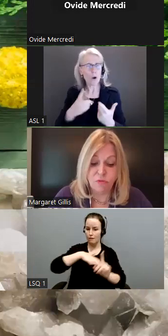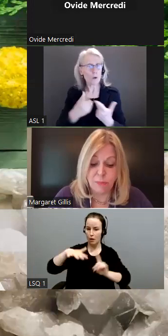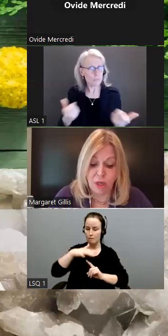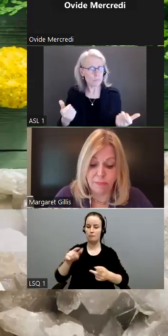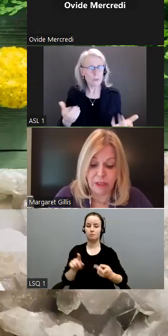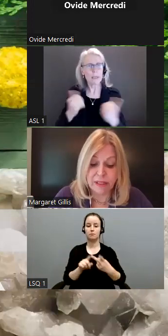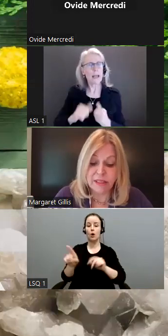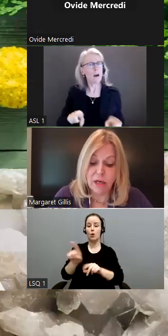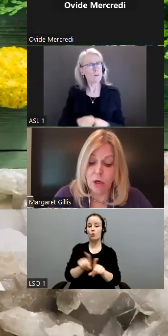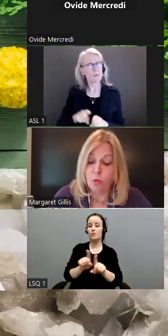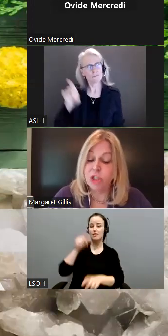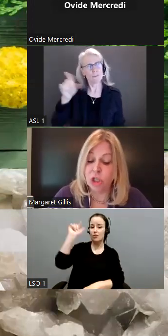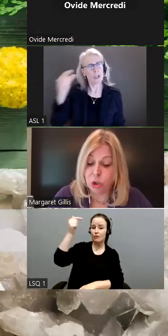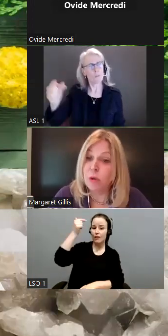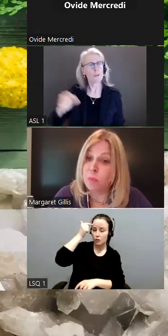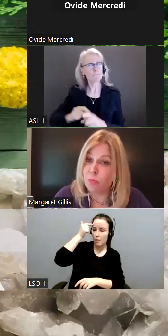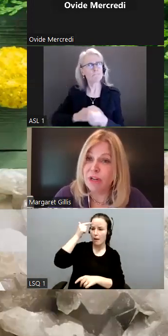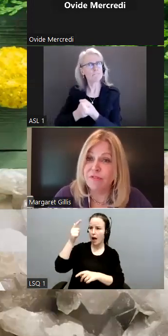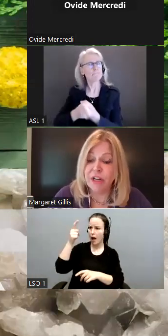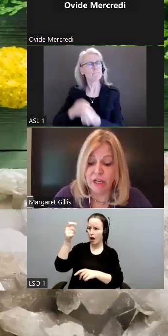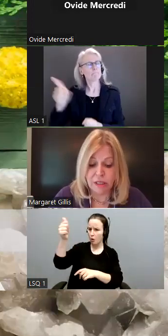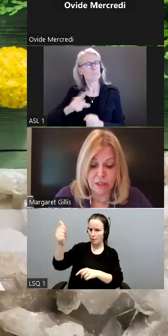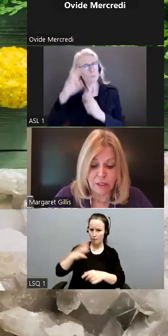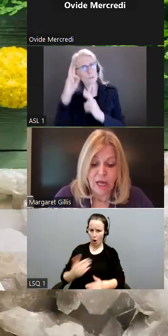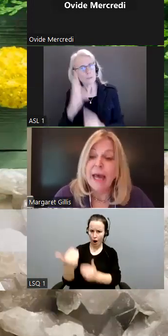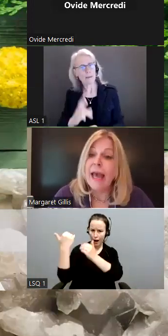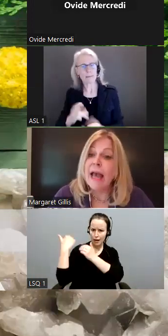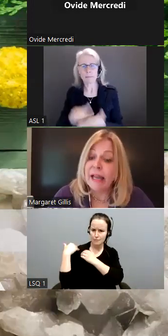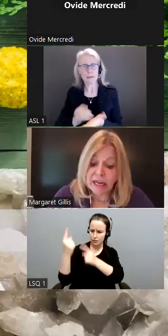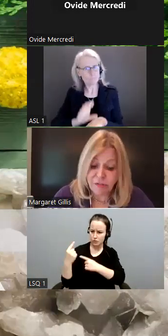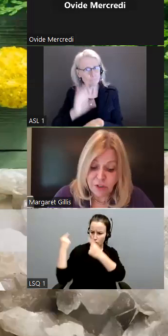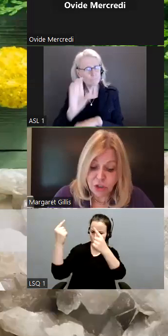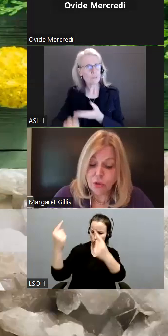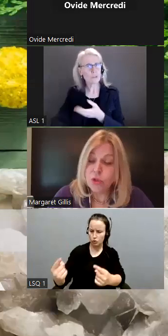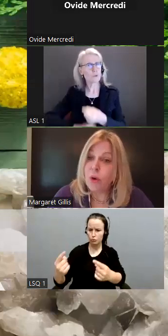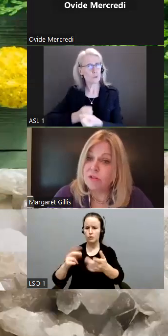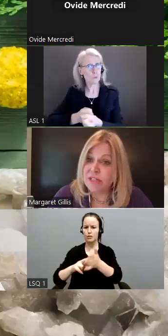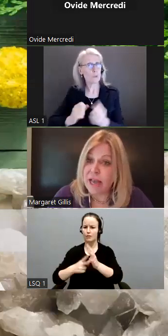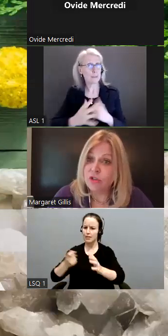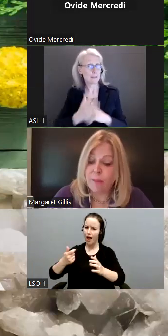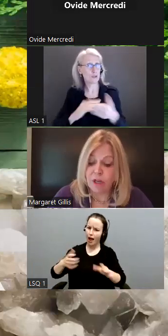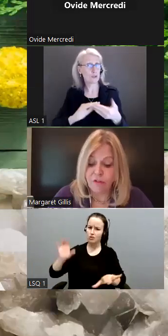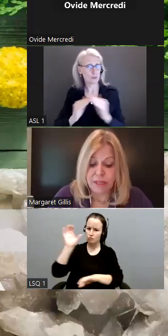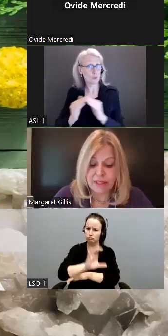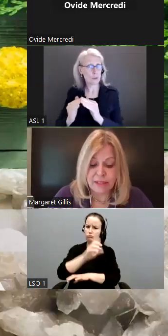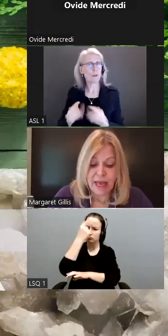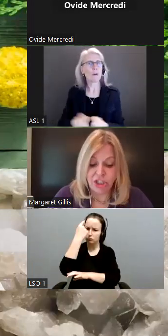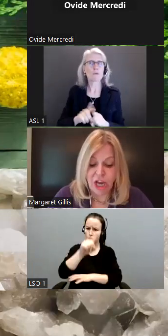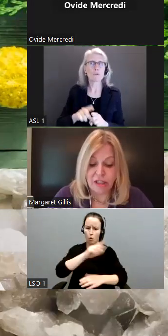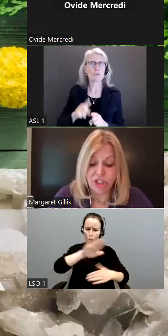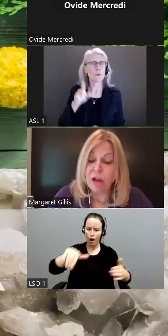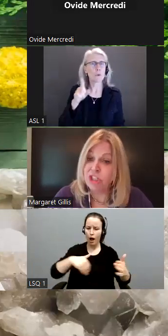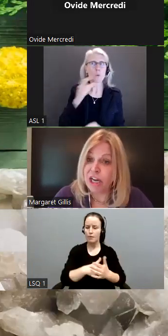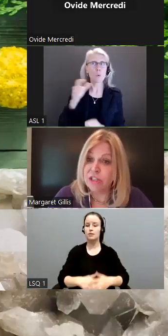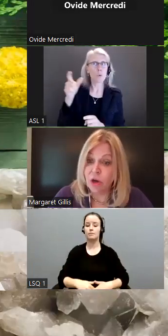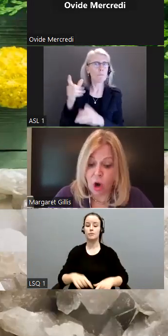trust responsibilities, which include appropriate funding, elect officials who understand tribal governments and